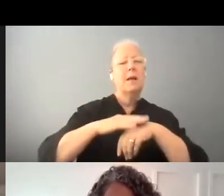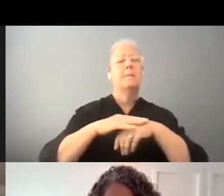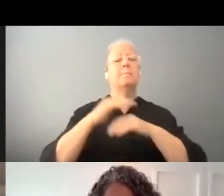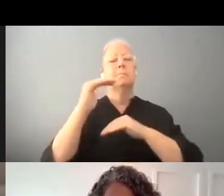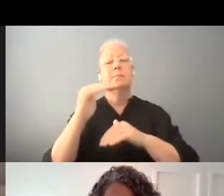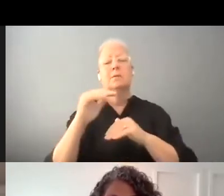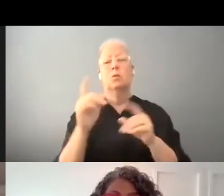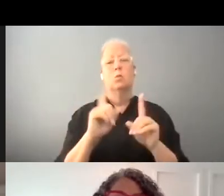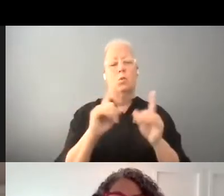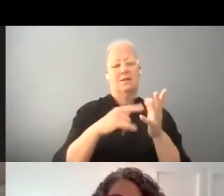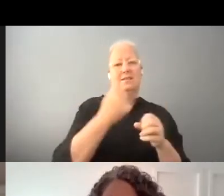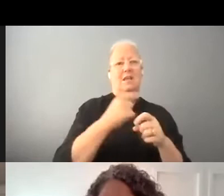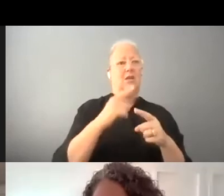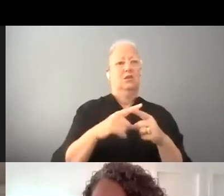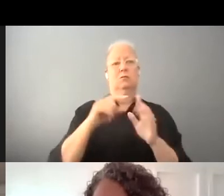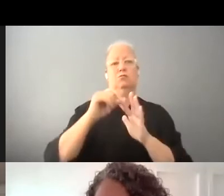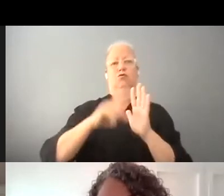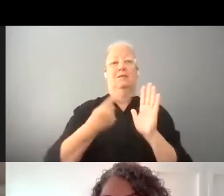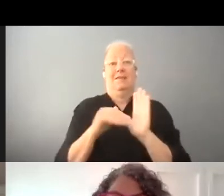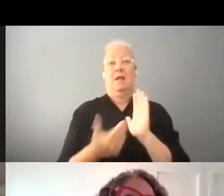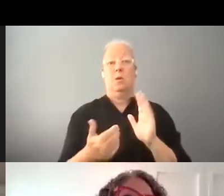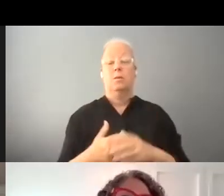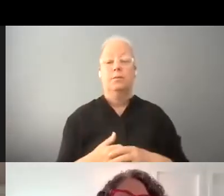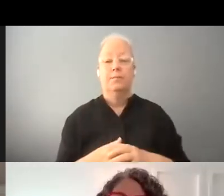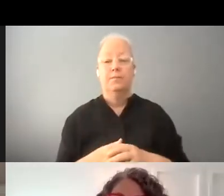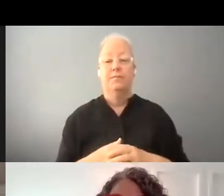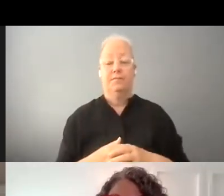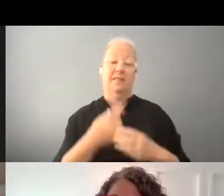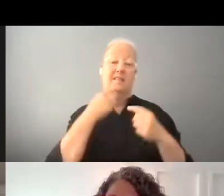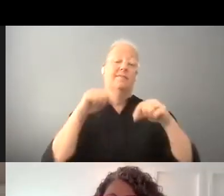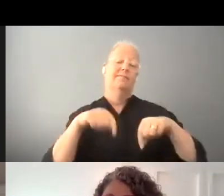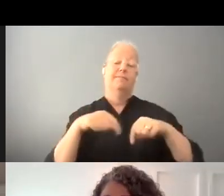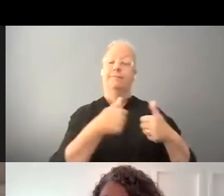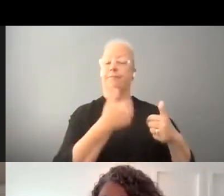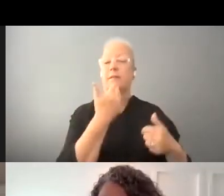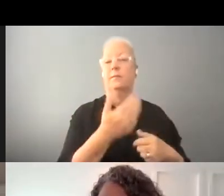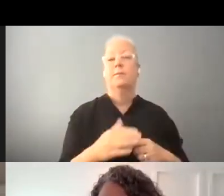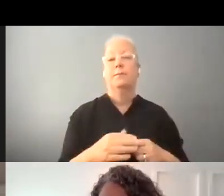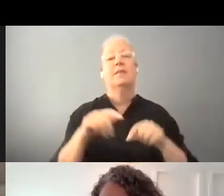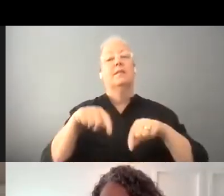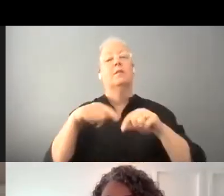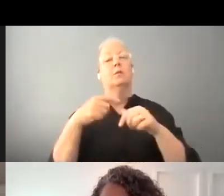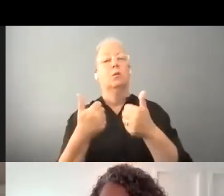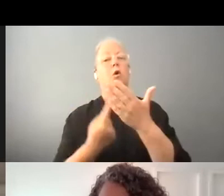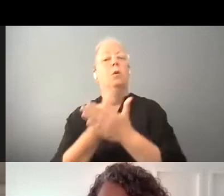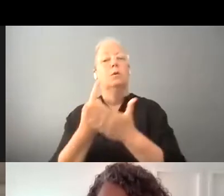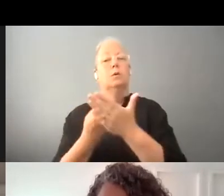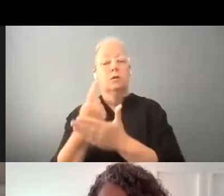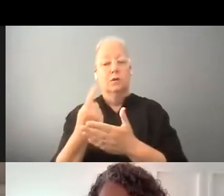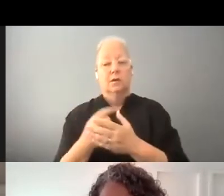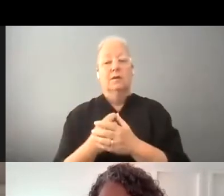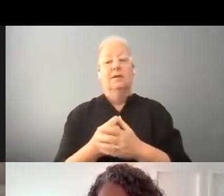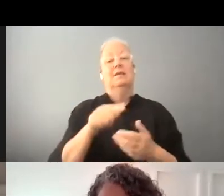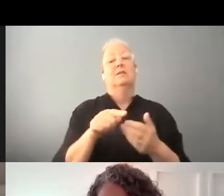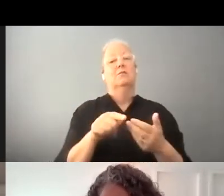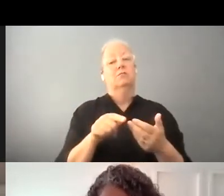projects are at? Great. And so this is essentially an opportunity for, it's a writing initiative. We're